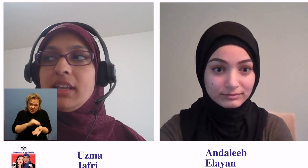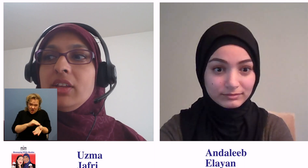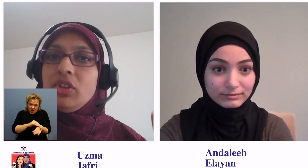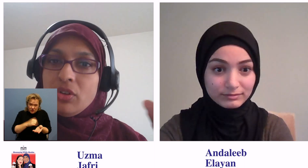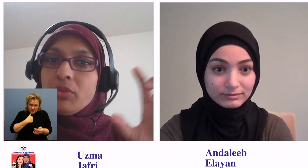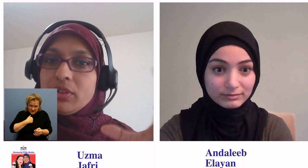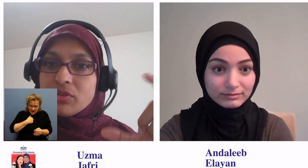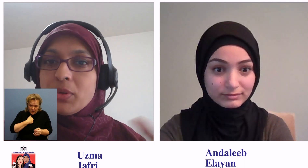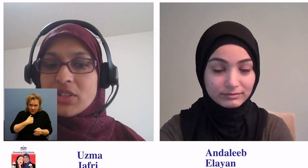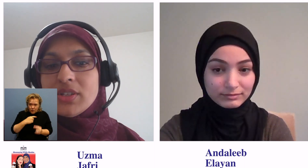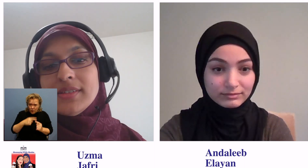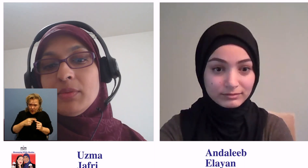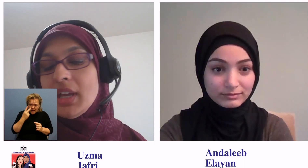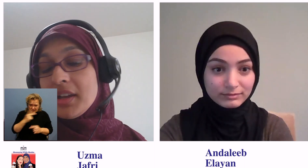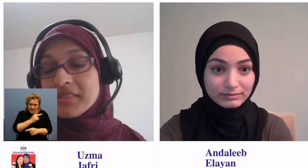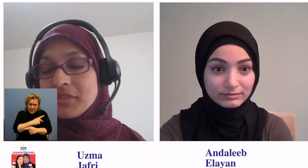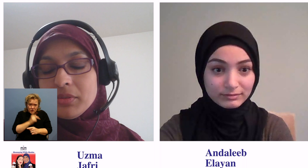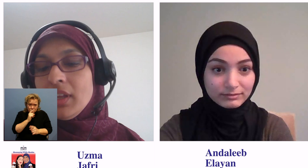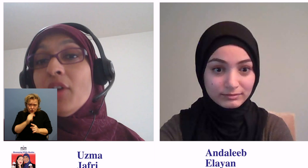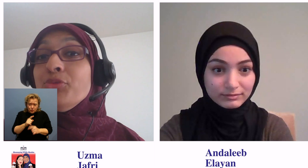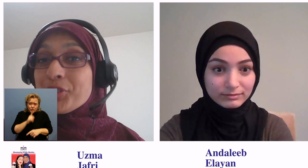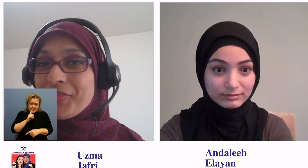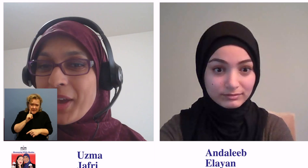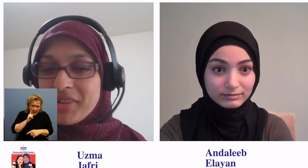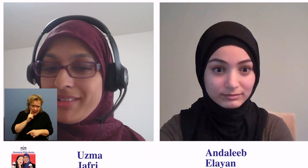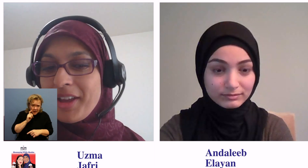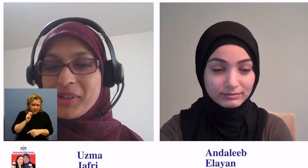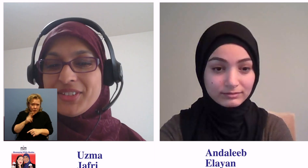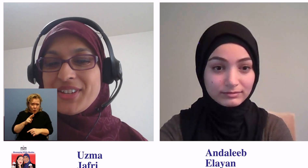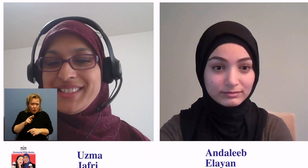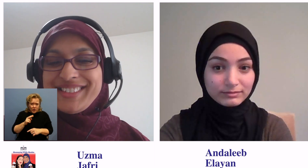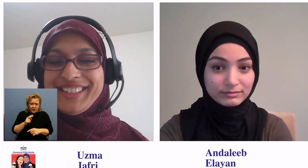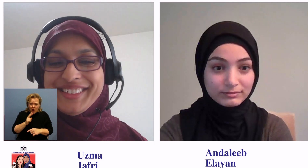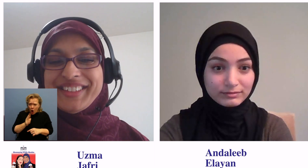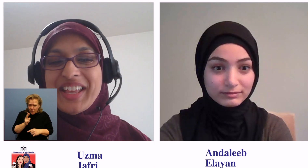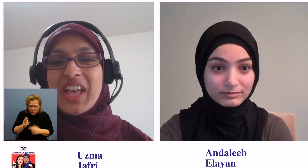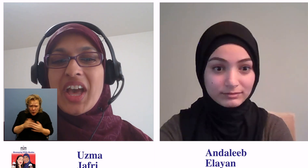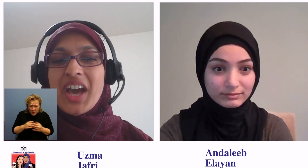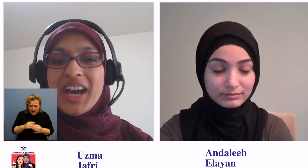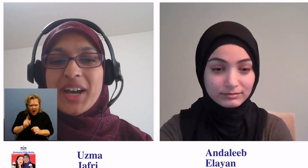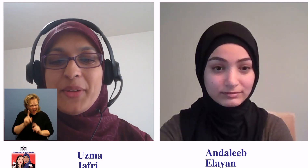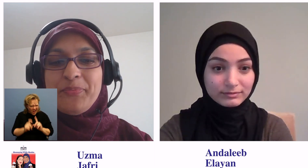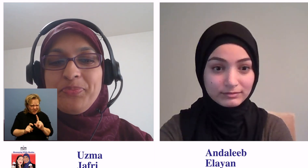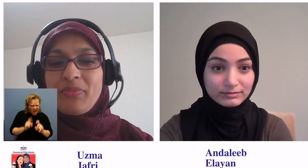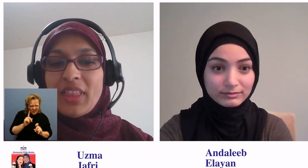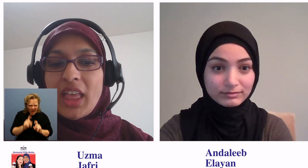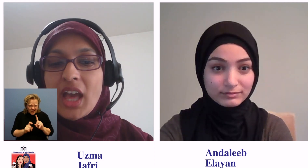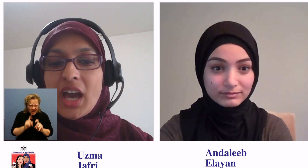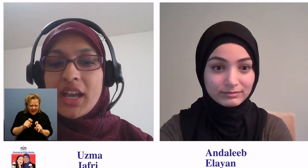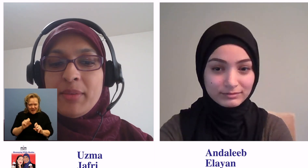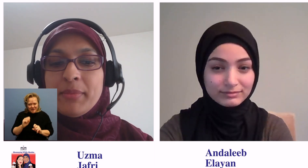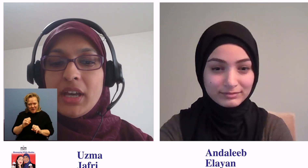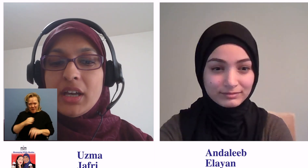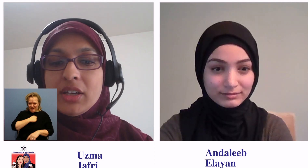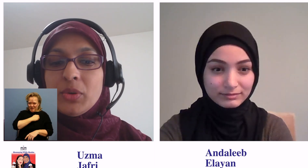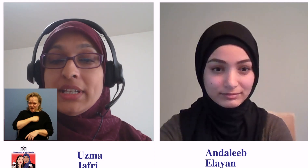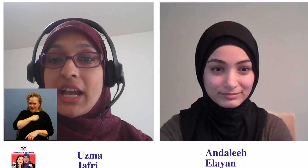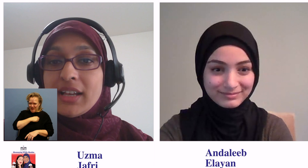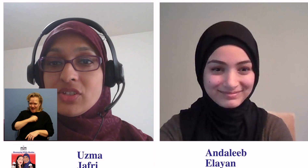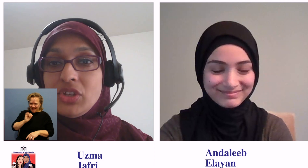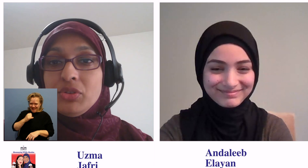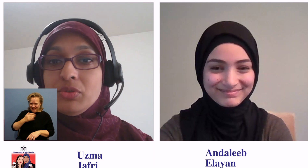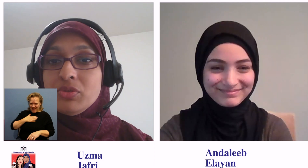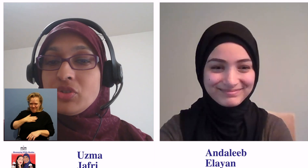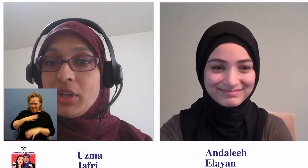impairment, it's like, you know, those are questions that we ask. So force of habit, I apologize. Um, I'm, uh,